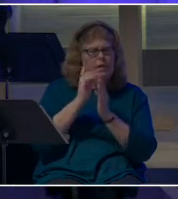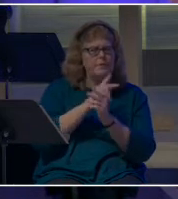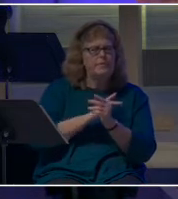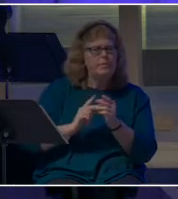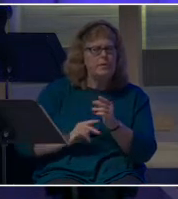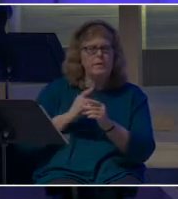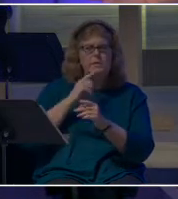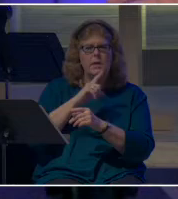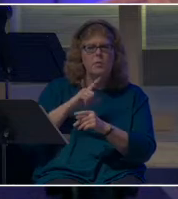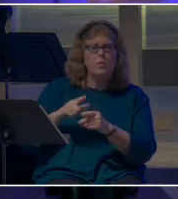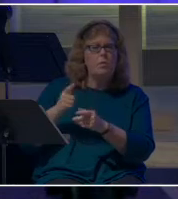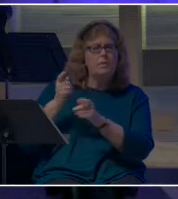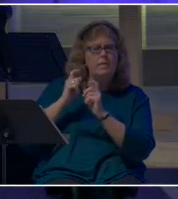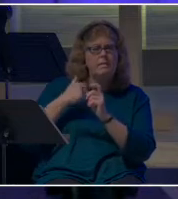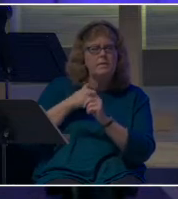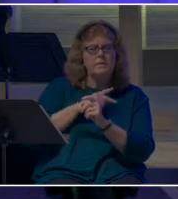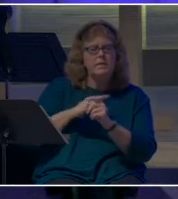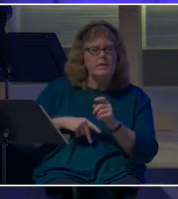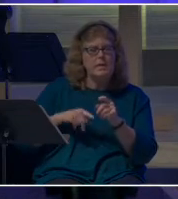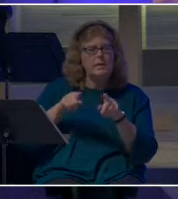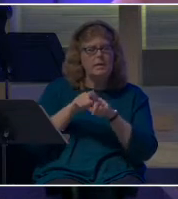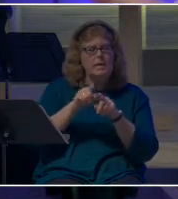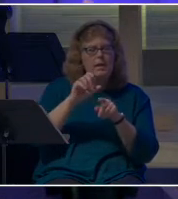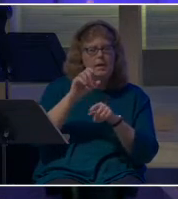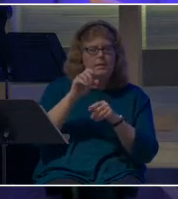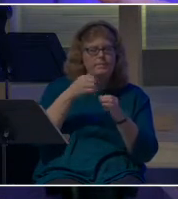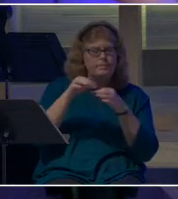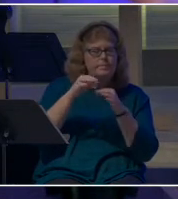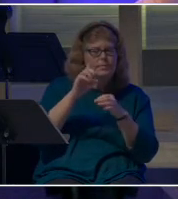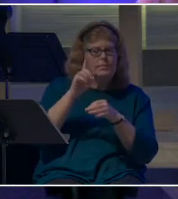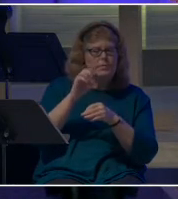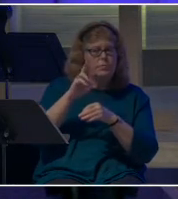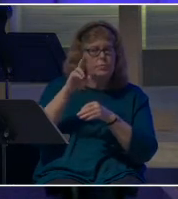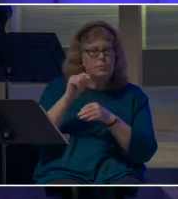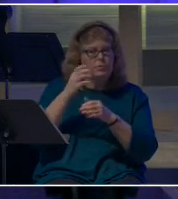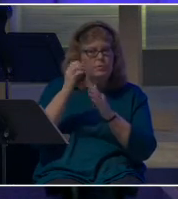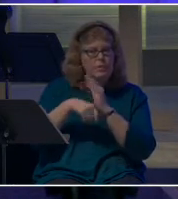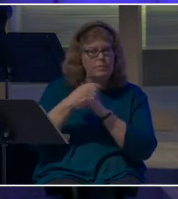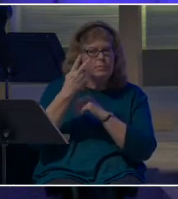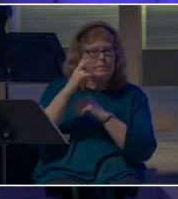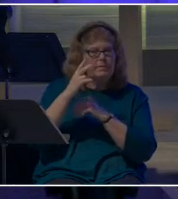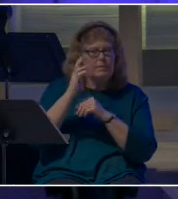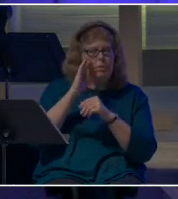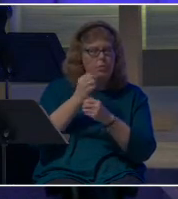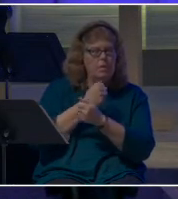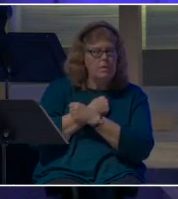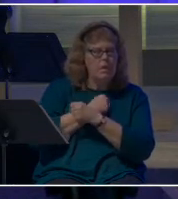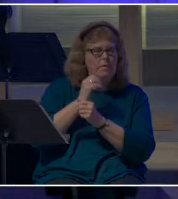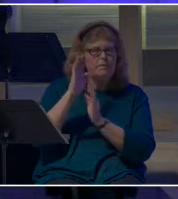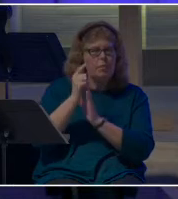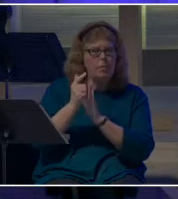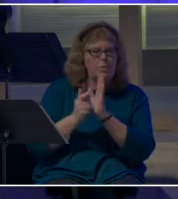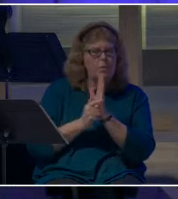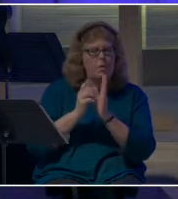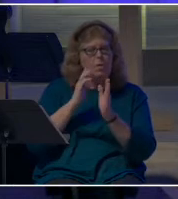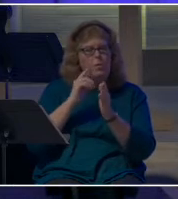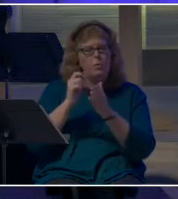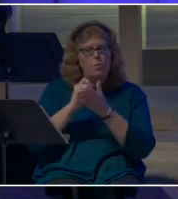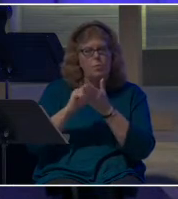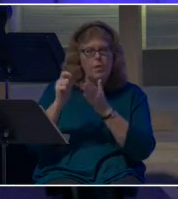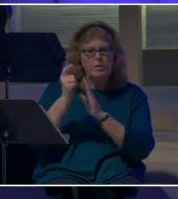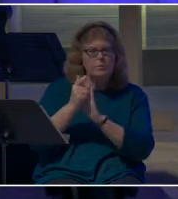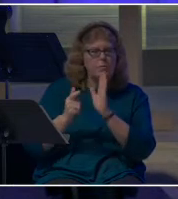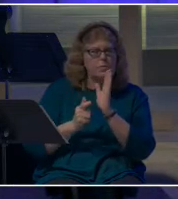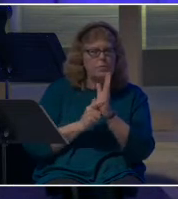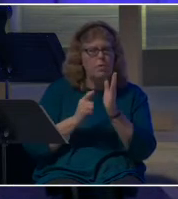said, Lord, will you give us a king like described in Deuteronomy 17, who is going to love your law, who is going to write your law